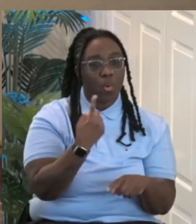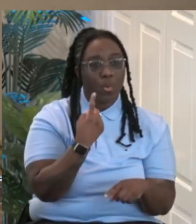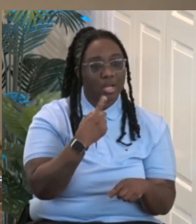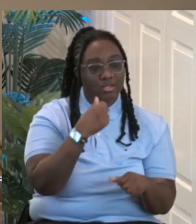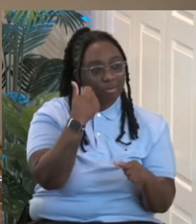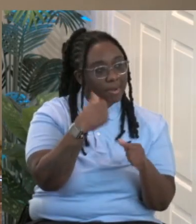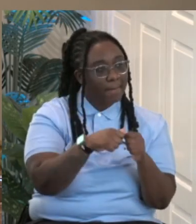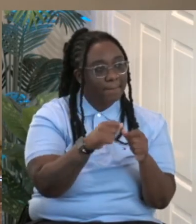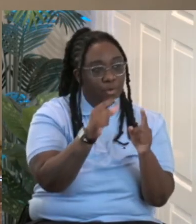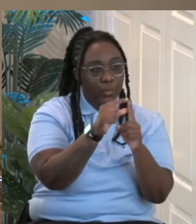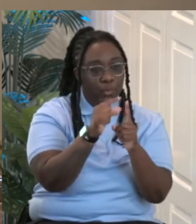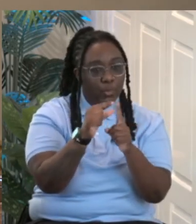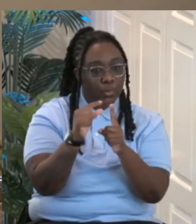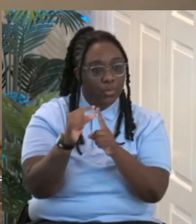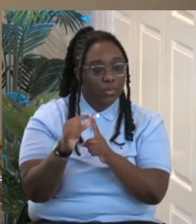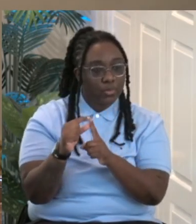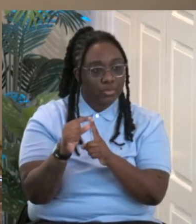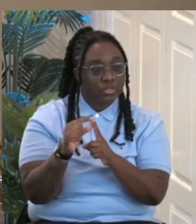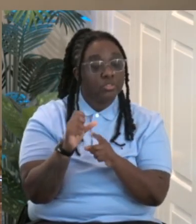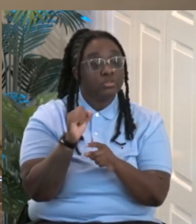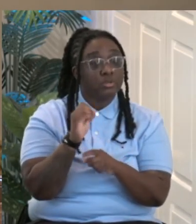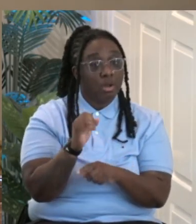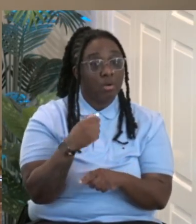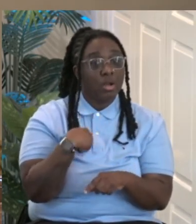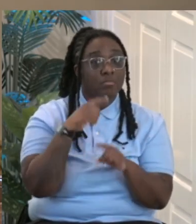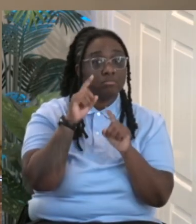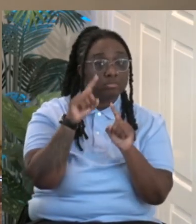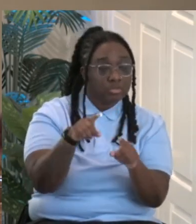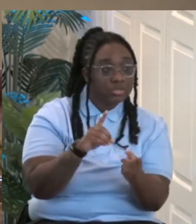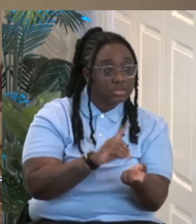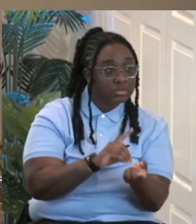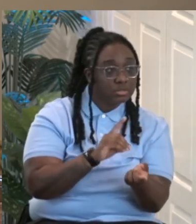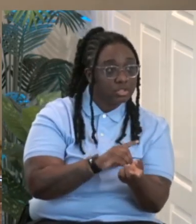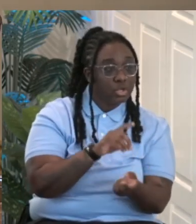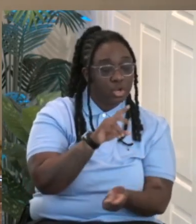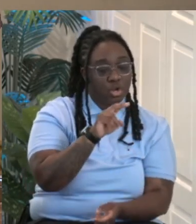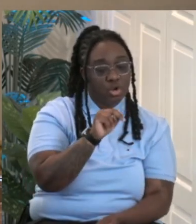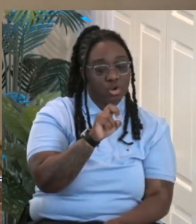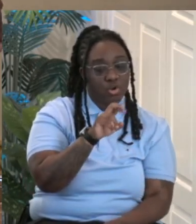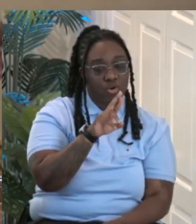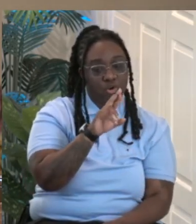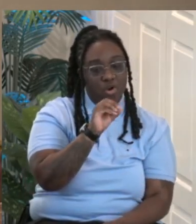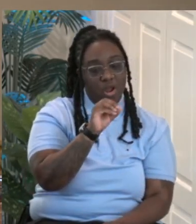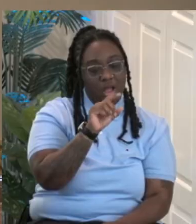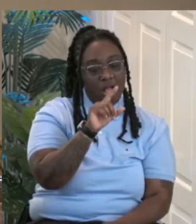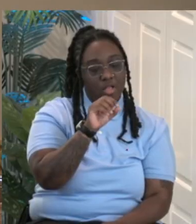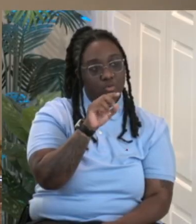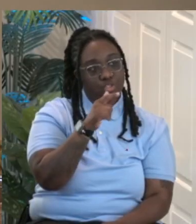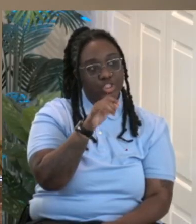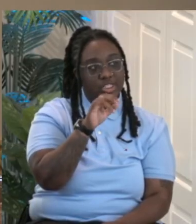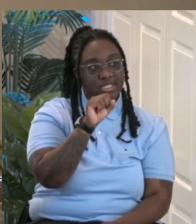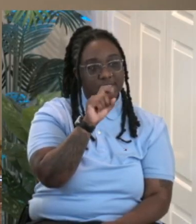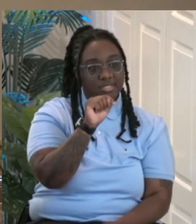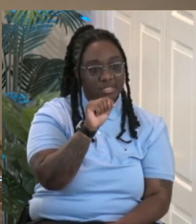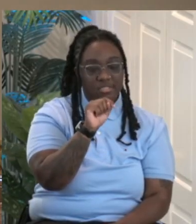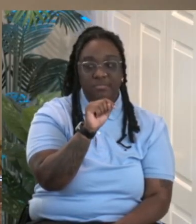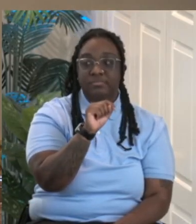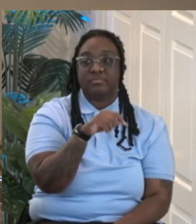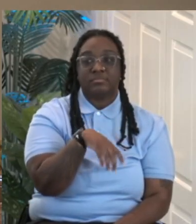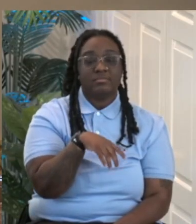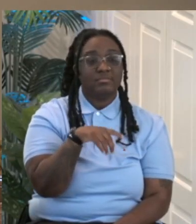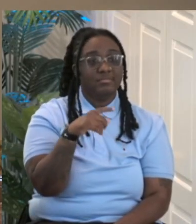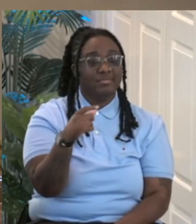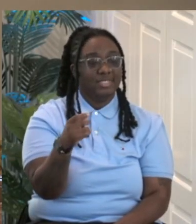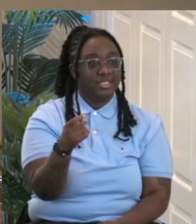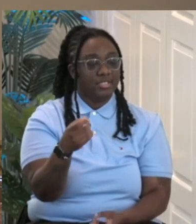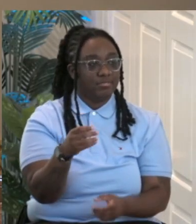words, and so I went to a neurologist, because I said, I can't get that word, that kind of thing. And then he tested me. He said,